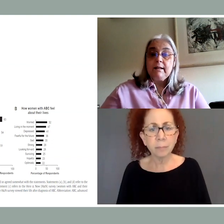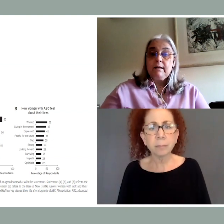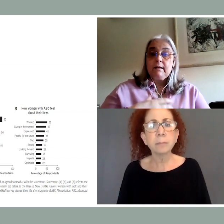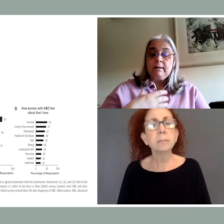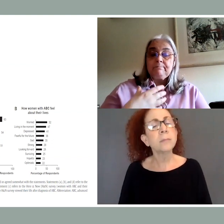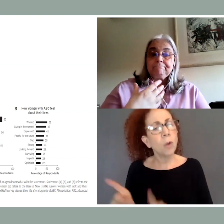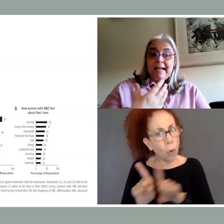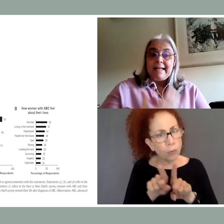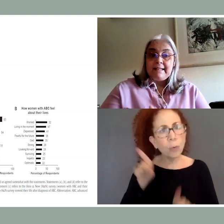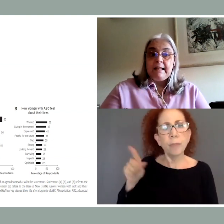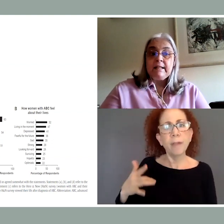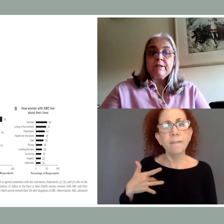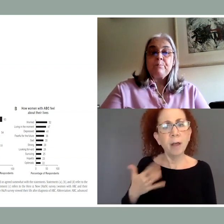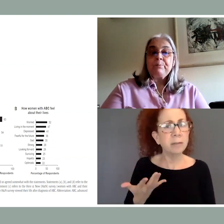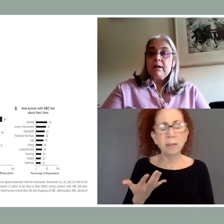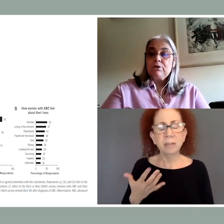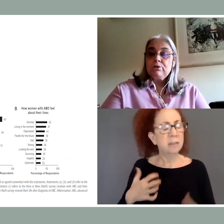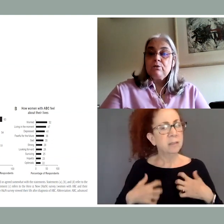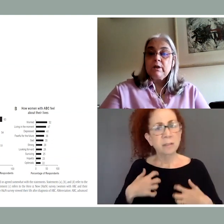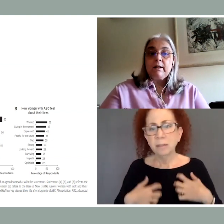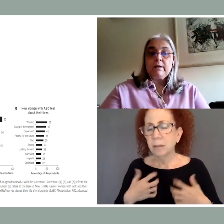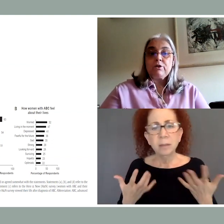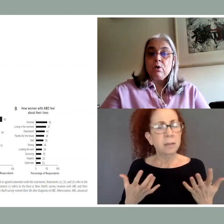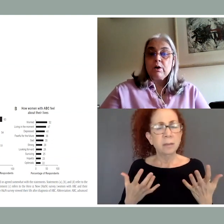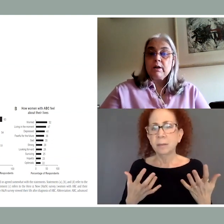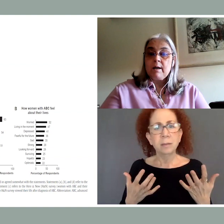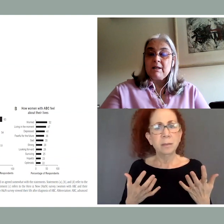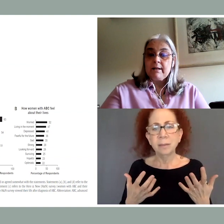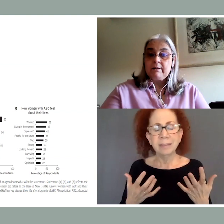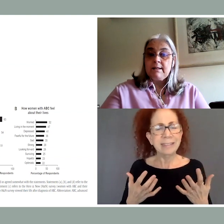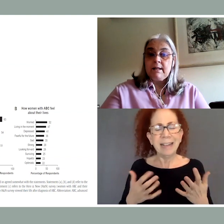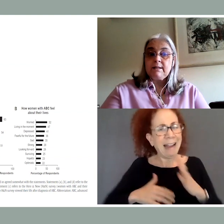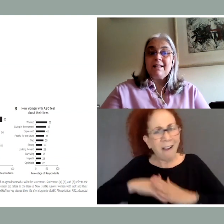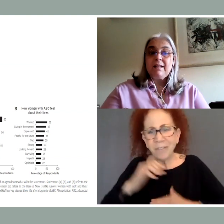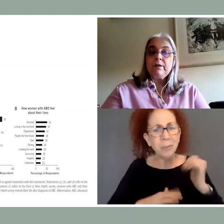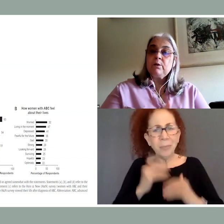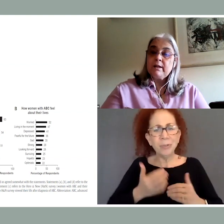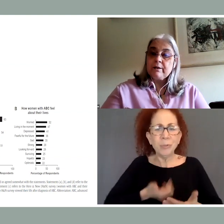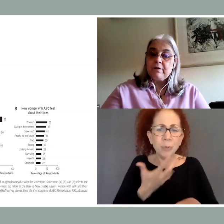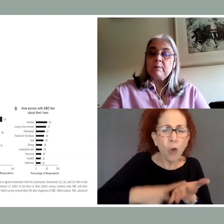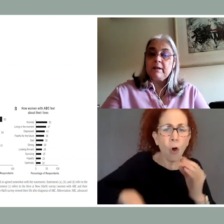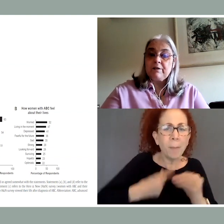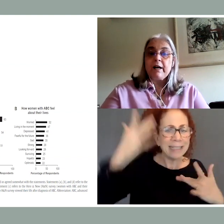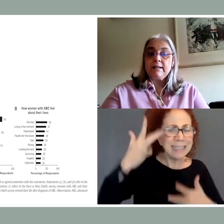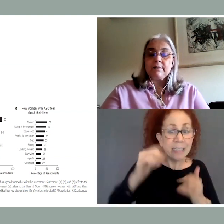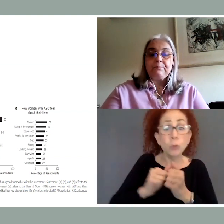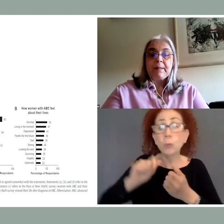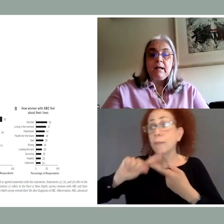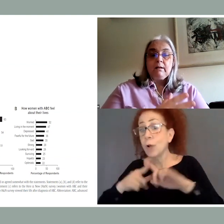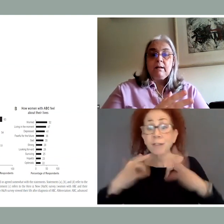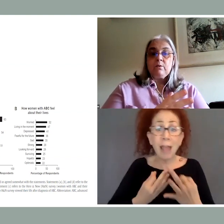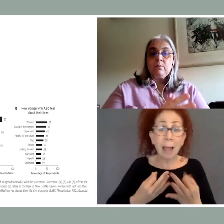felt at ease to talk about their disease, even with their family or